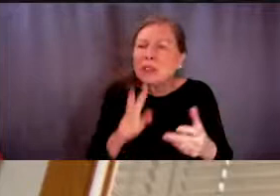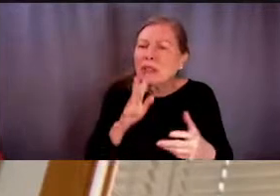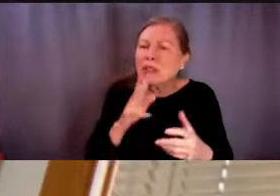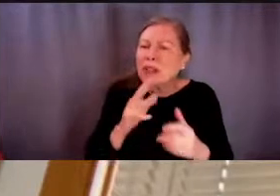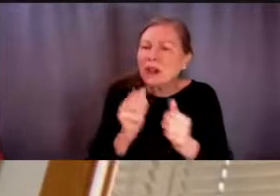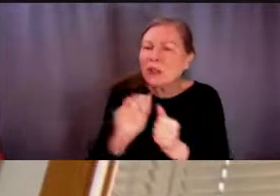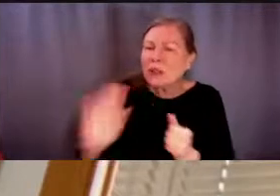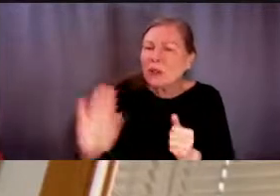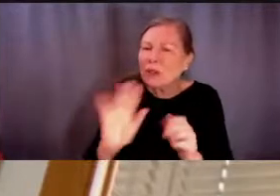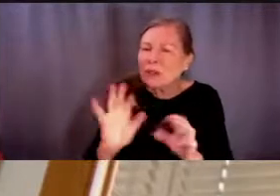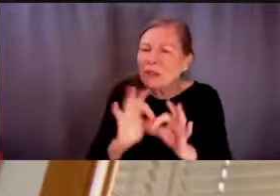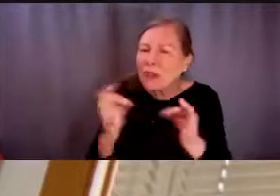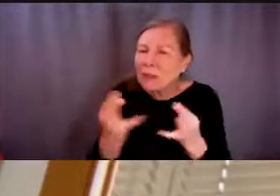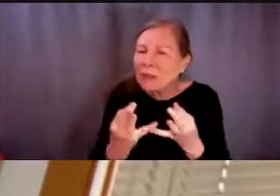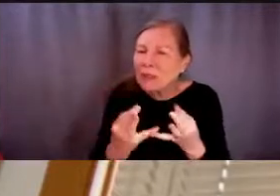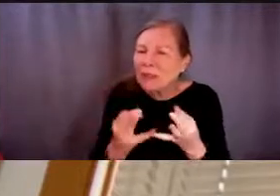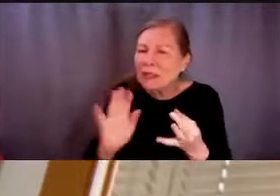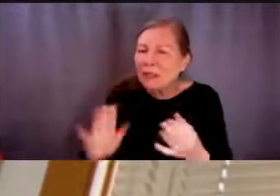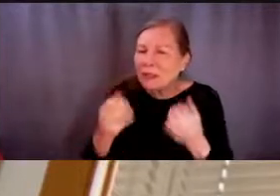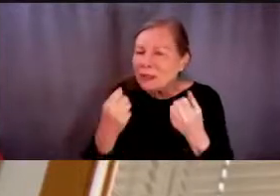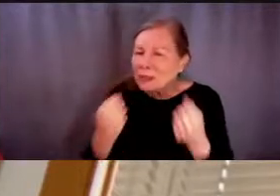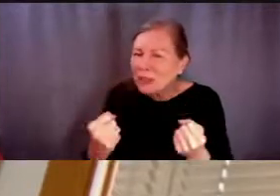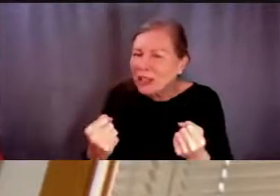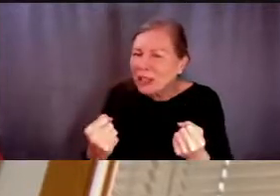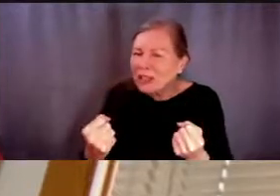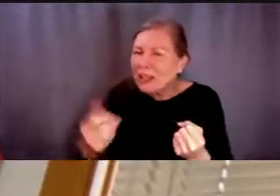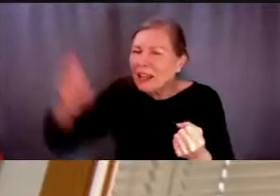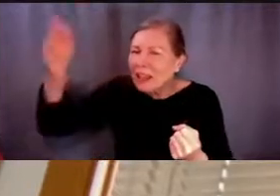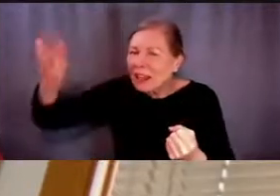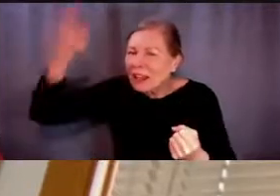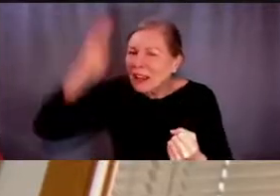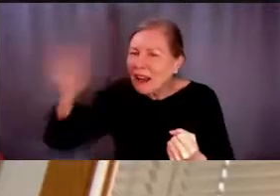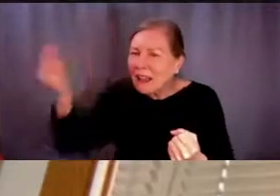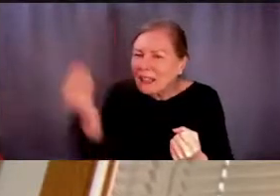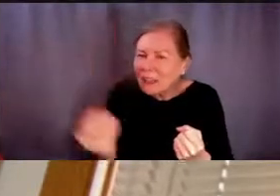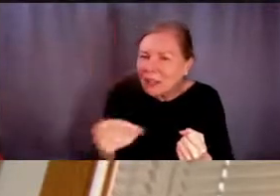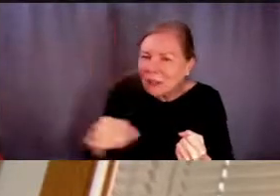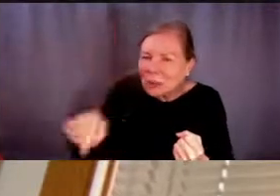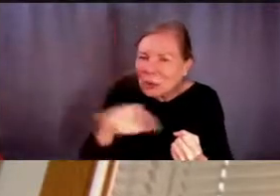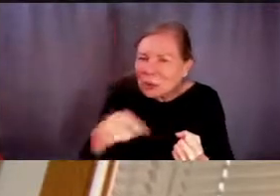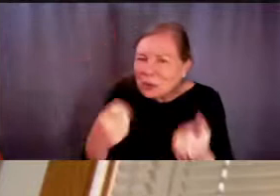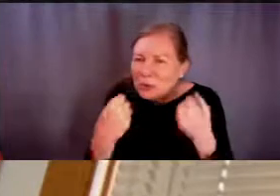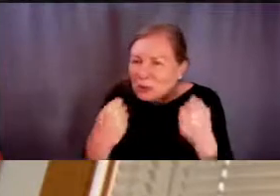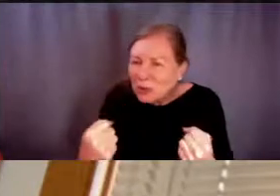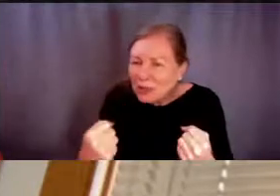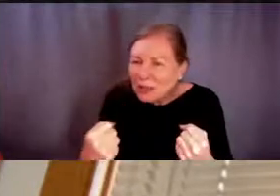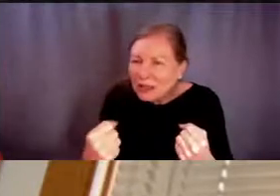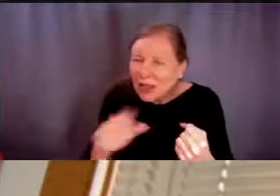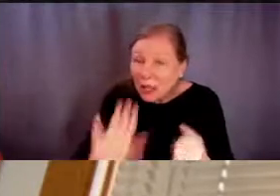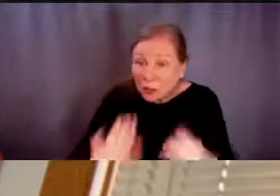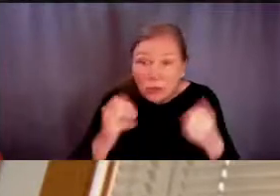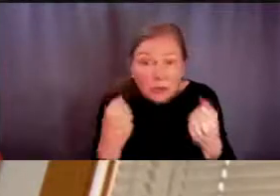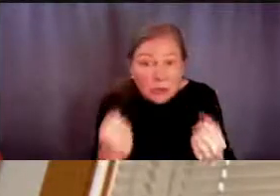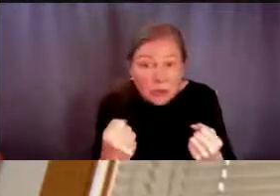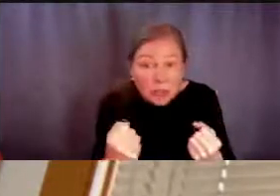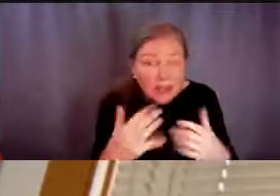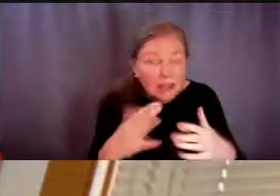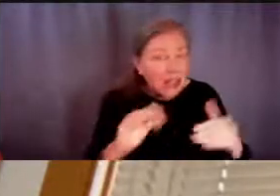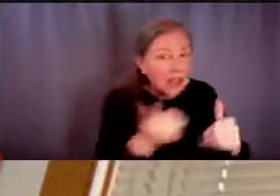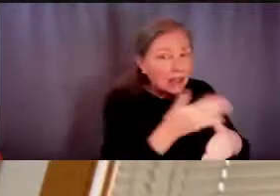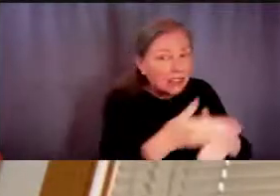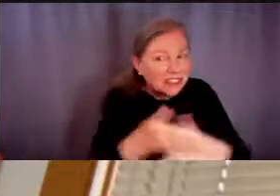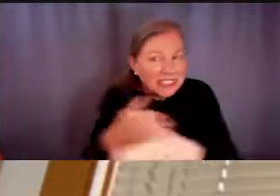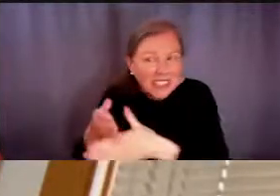strengths you have from God and how you can share that strength with people around you. I hope you